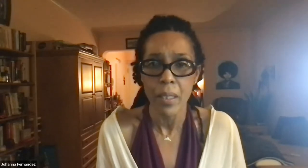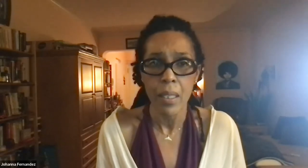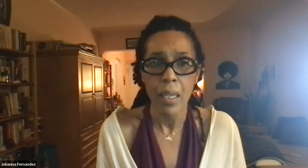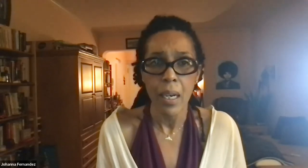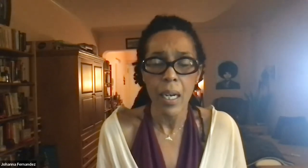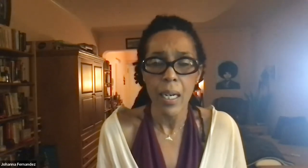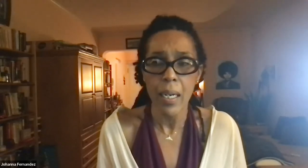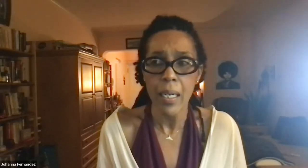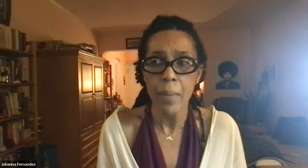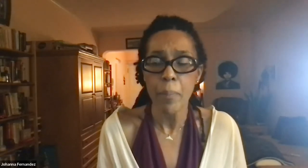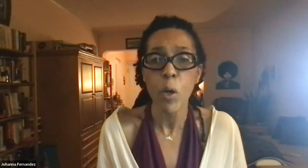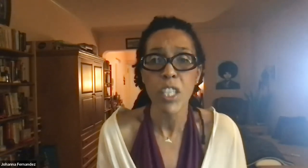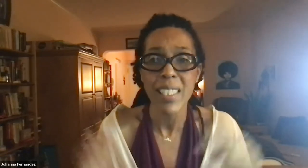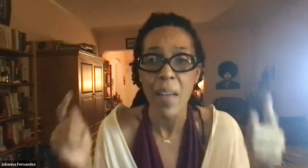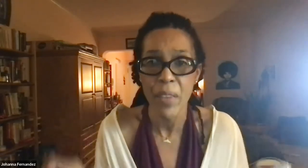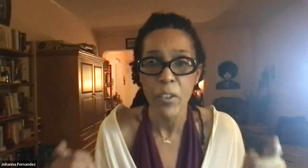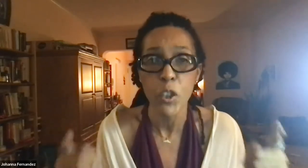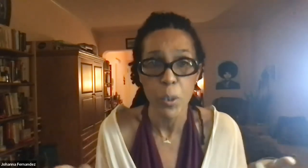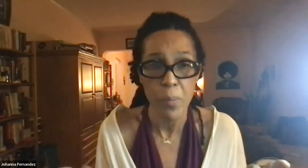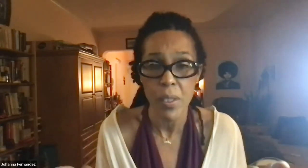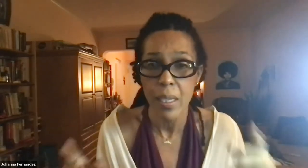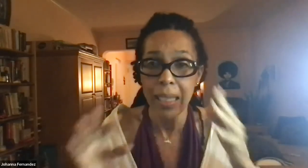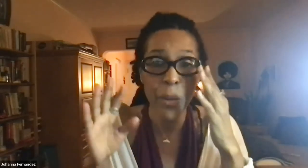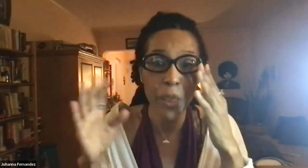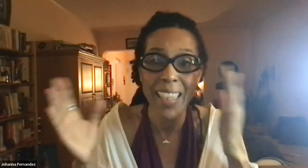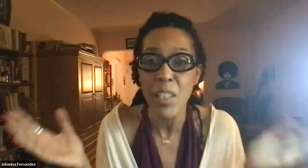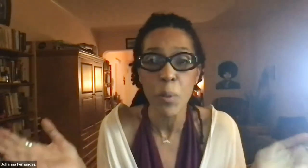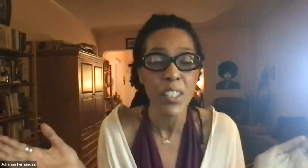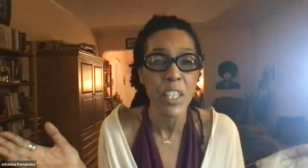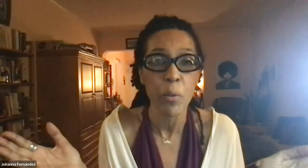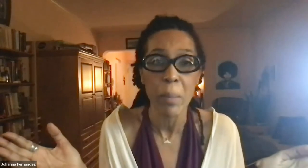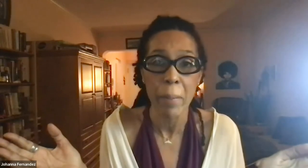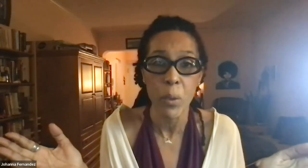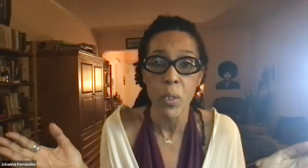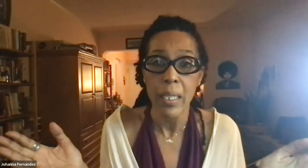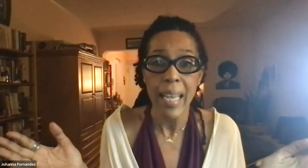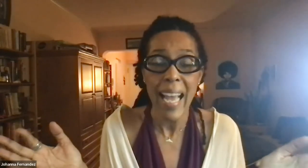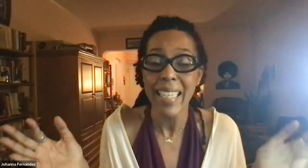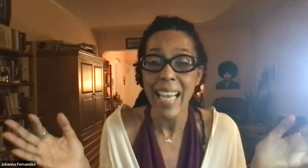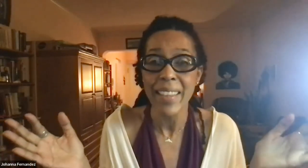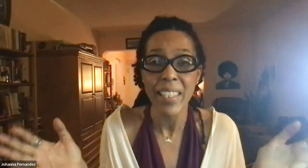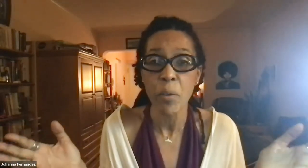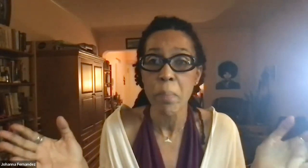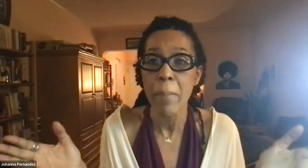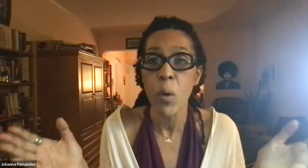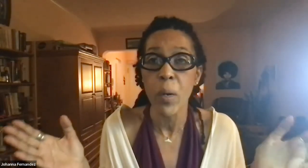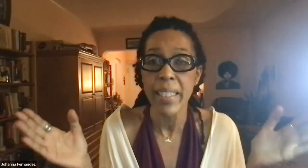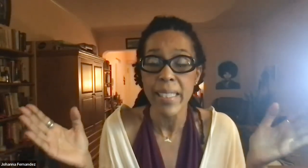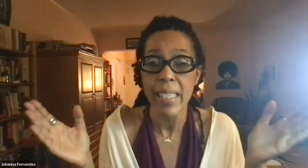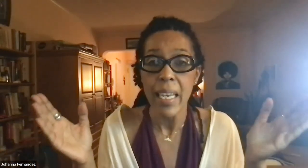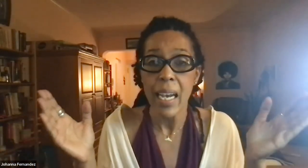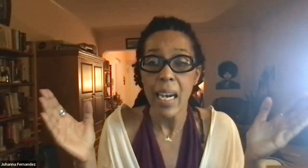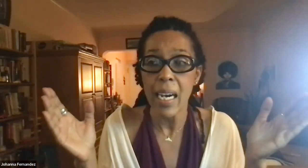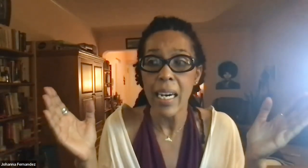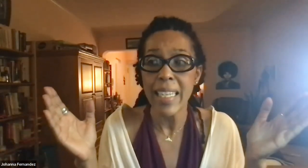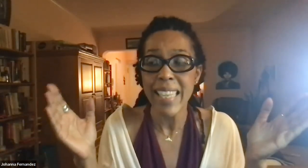accept protests on their terms. Literally, that's what the secret memo. And the secret memo